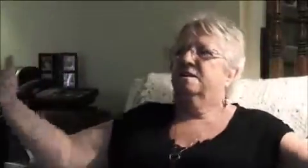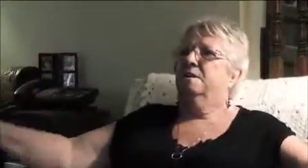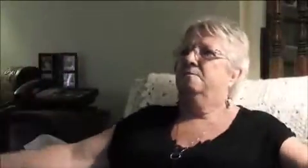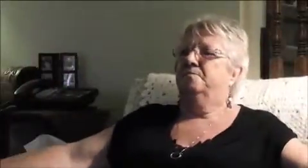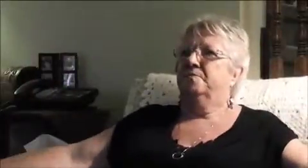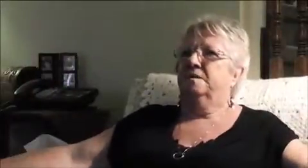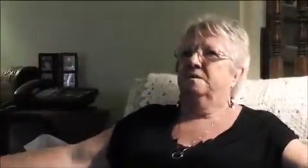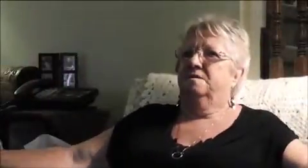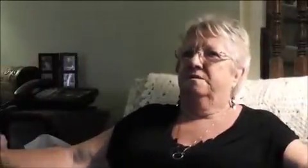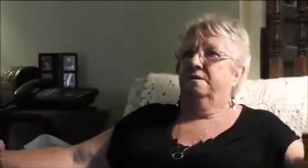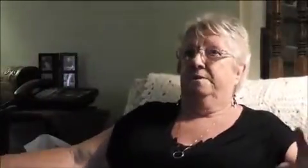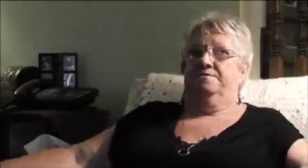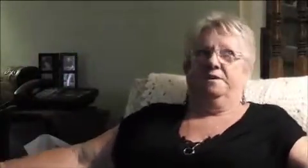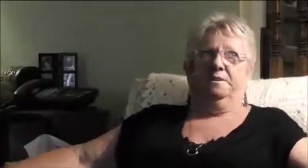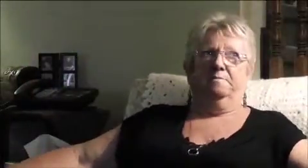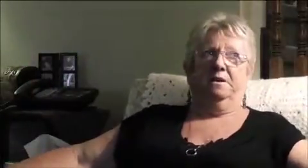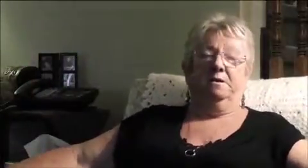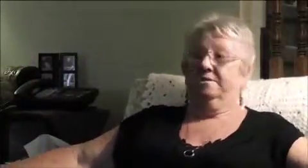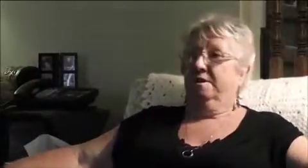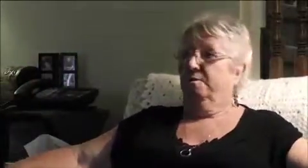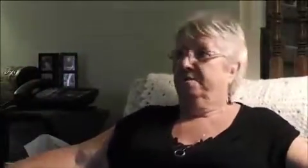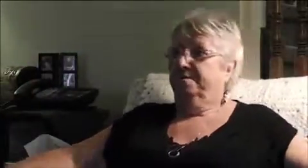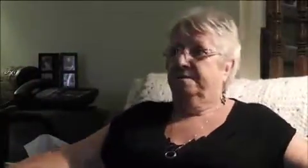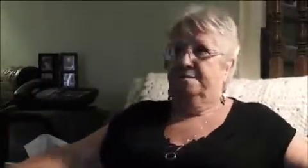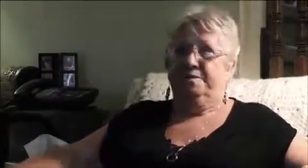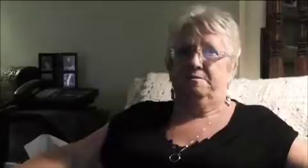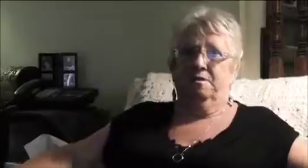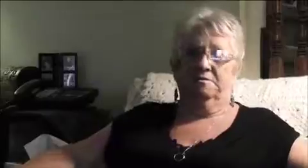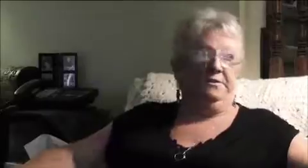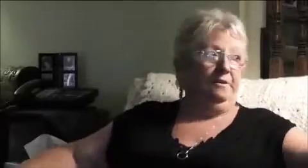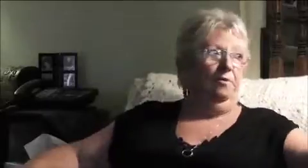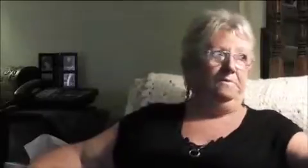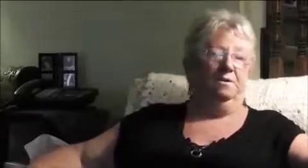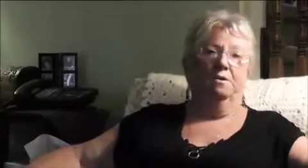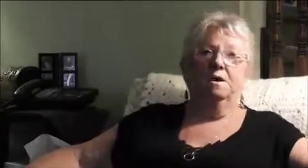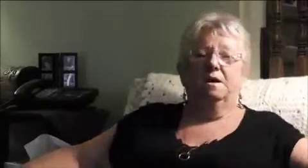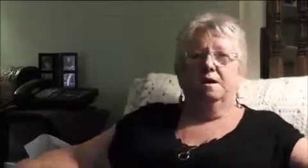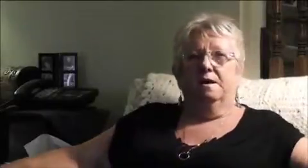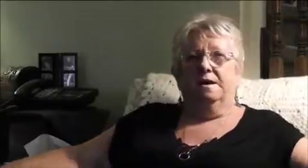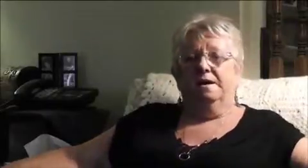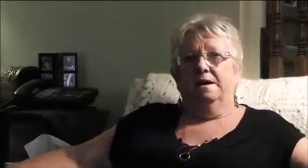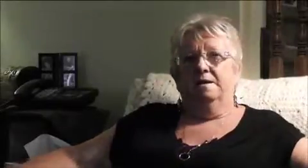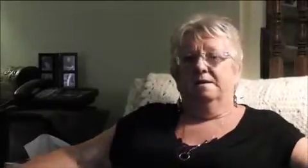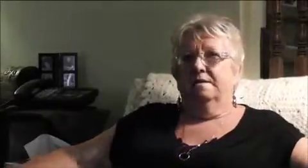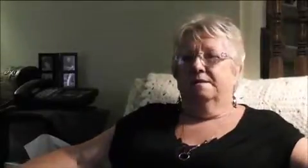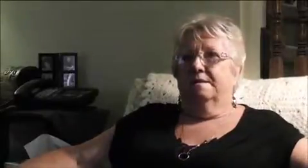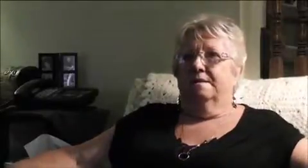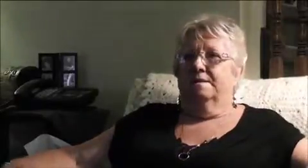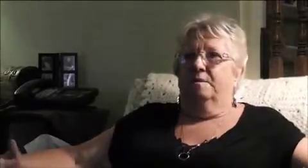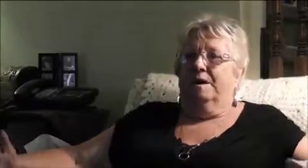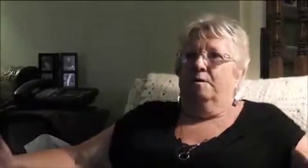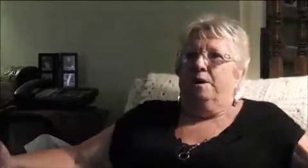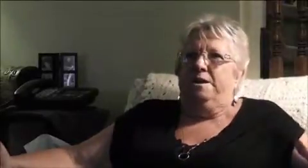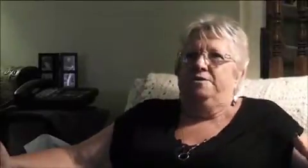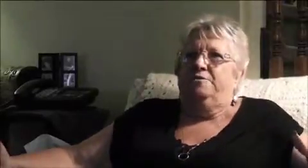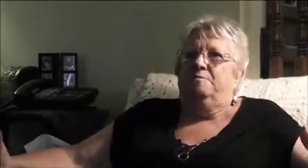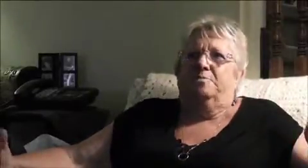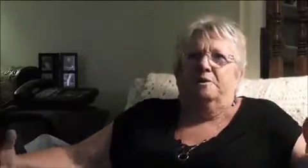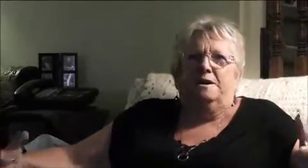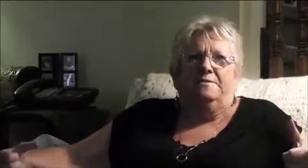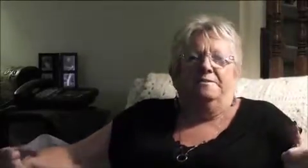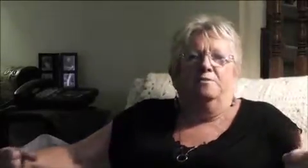like, gee, I wonder if they like me. Gee, I hope I didn't say something wrong. Gee, I hope, you know. And we need